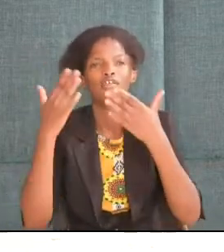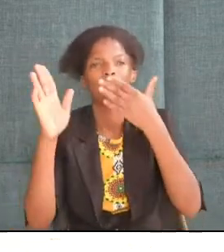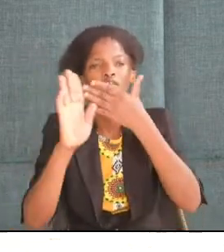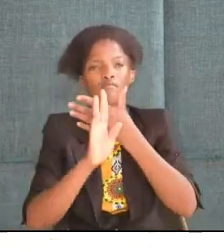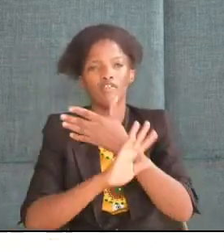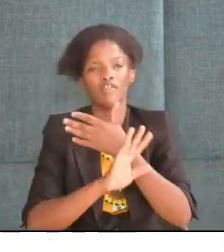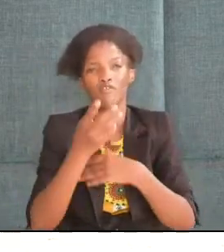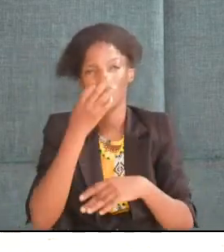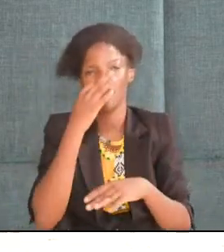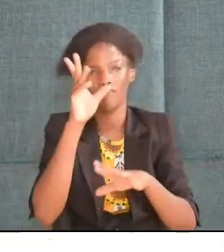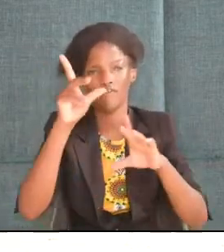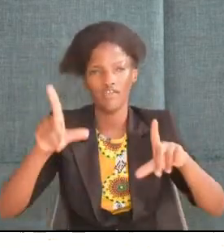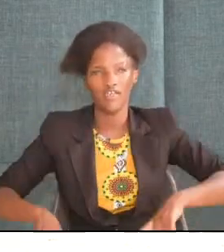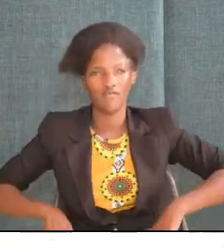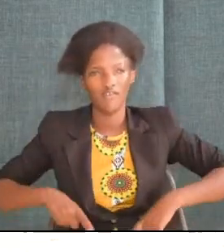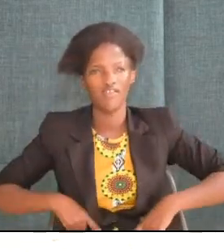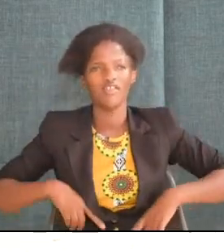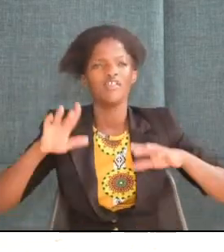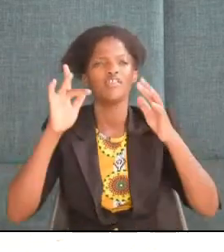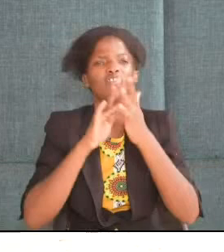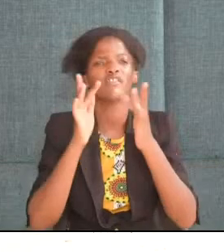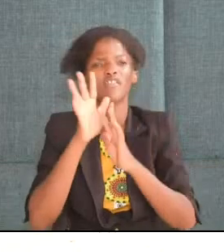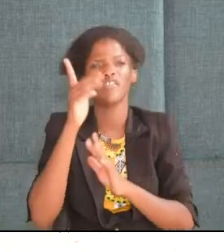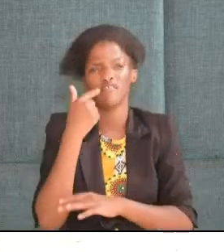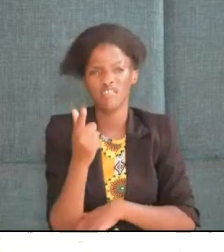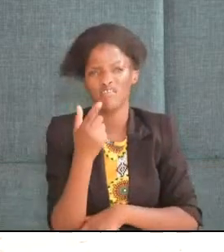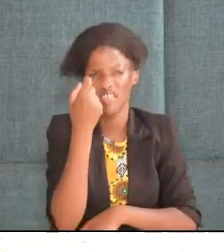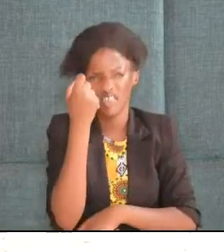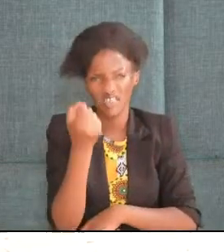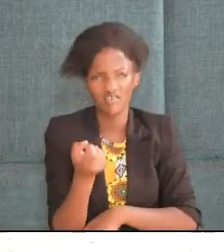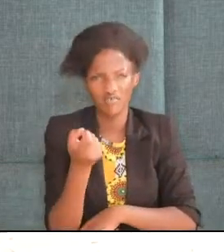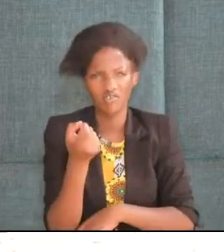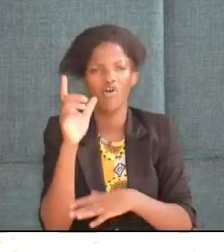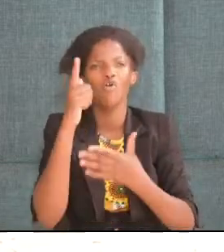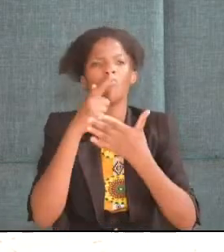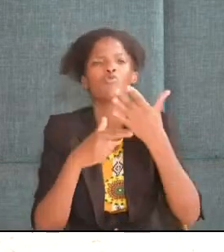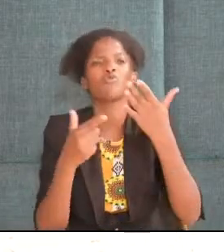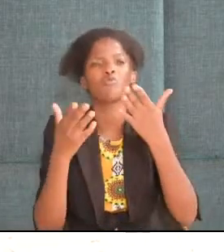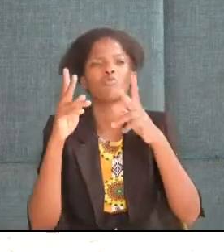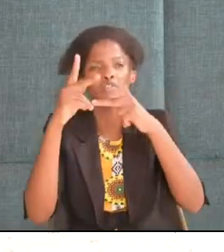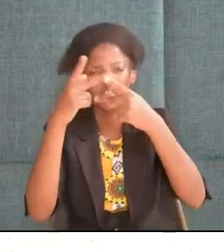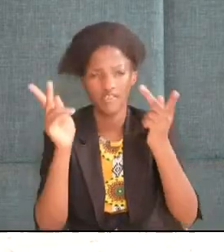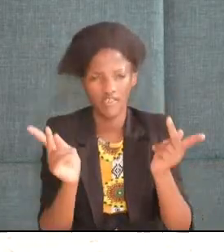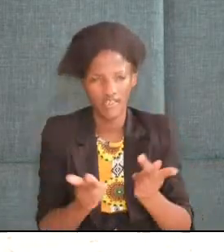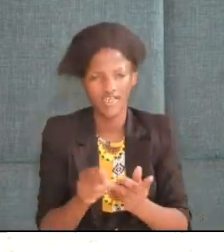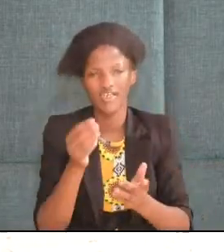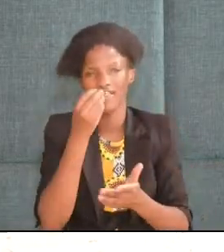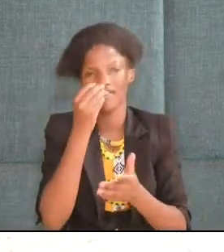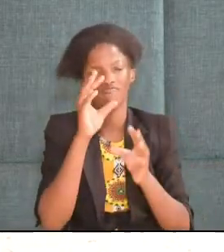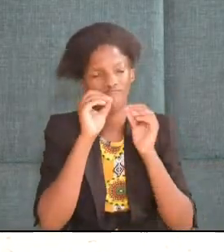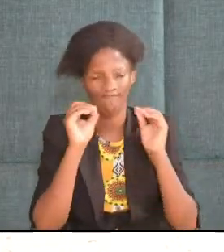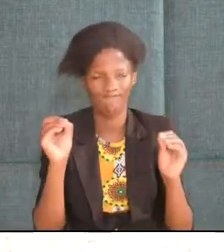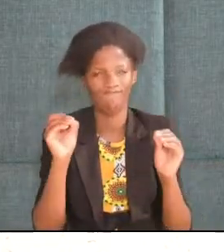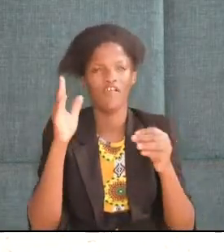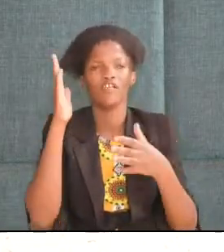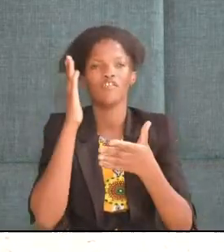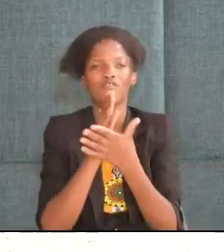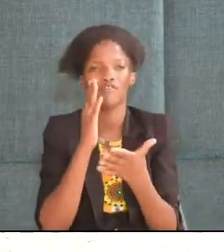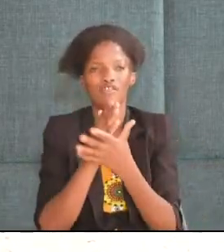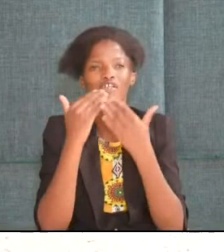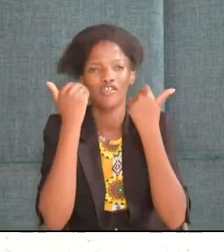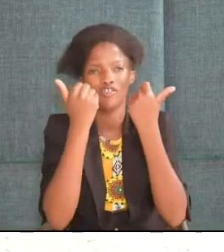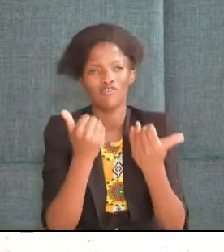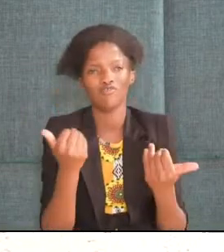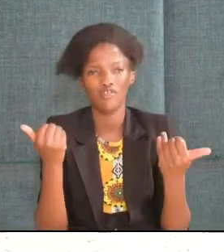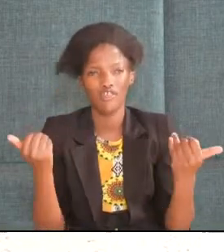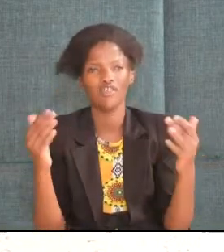Oh yes, he does not mean the literal meaning we put him on a plate and eat him up. Exactly.